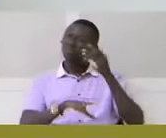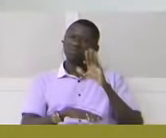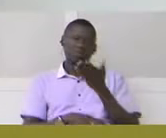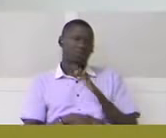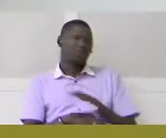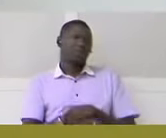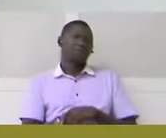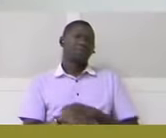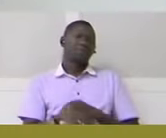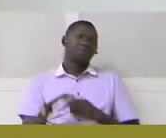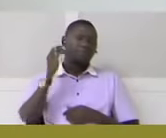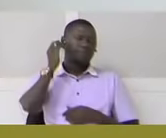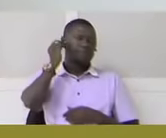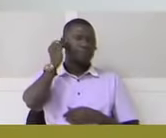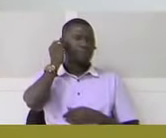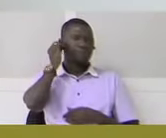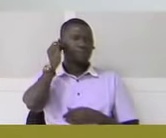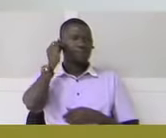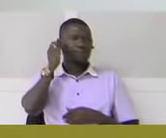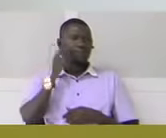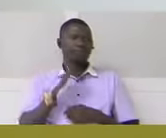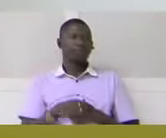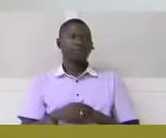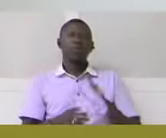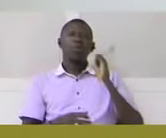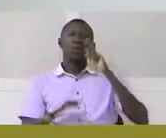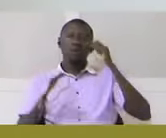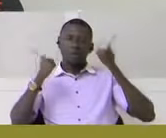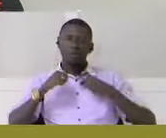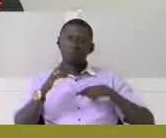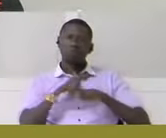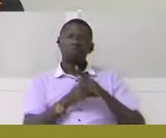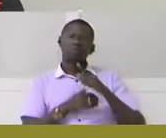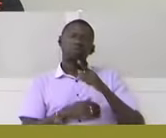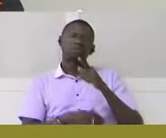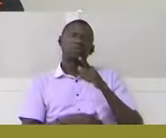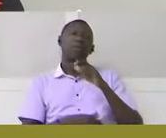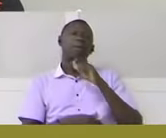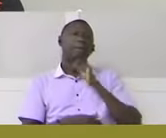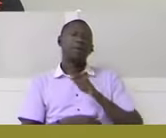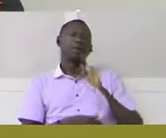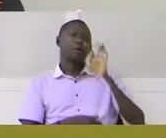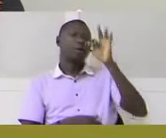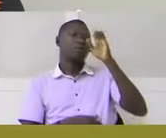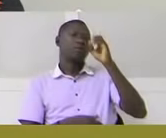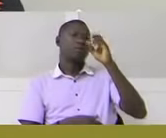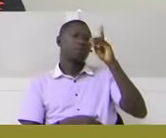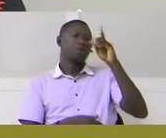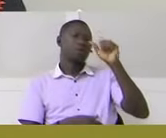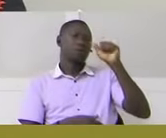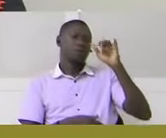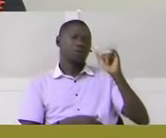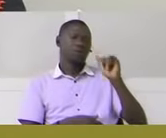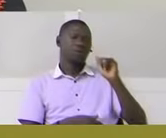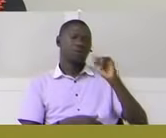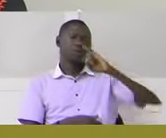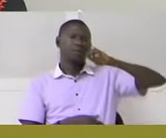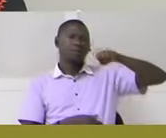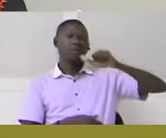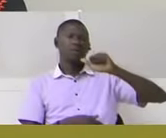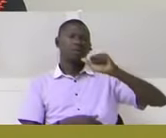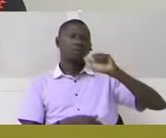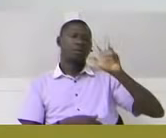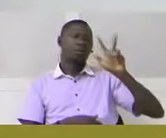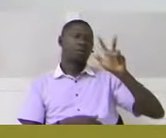or Sweden, killing Bangku killing them. And what happened to Fode Jaula? We don't get a Fode Jaula. Fode Jaula